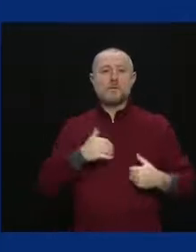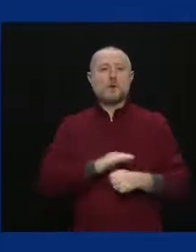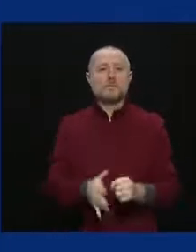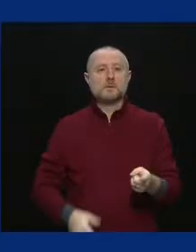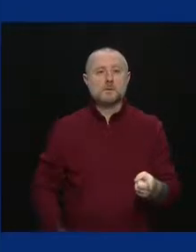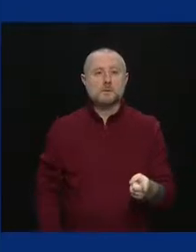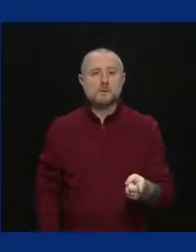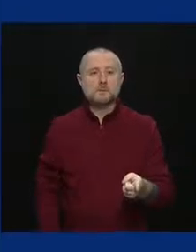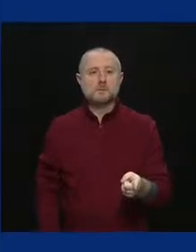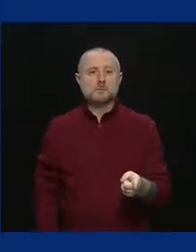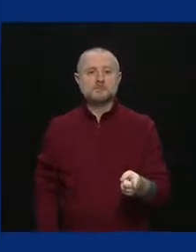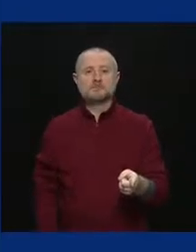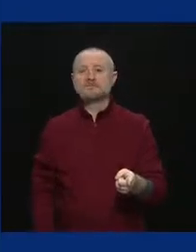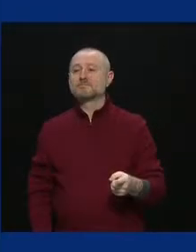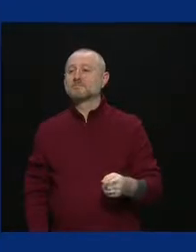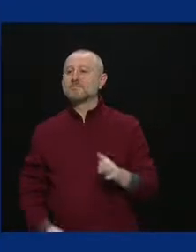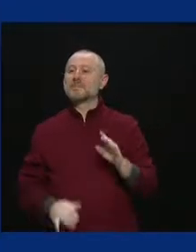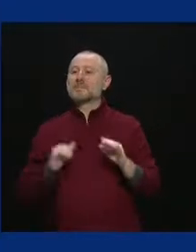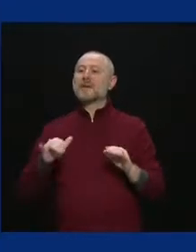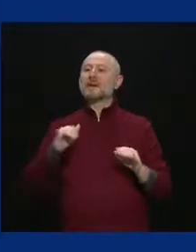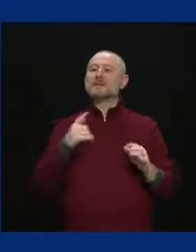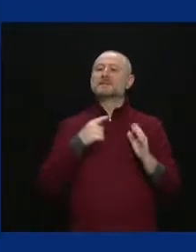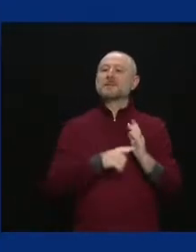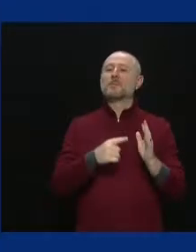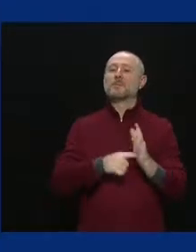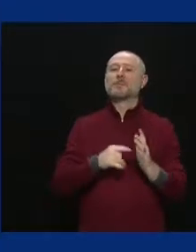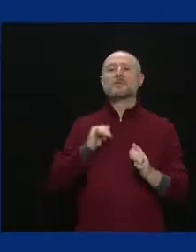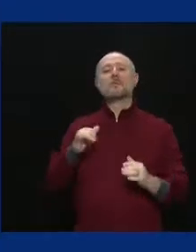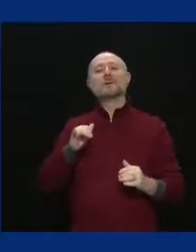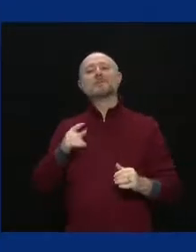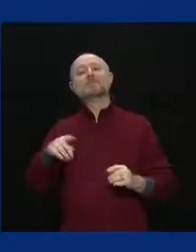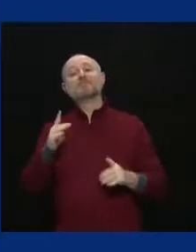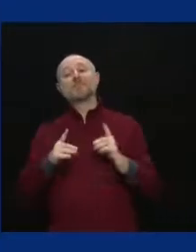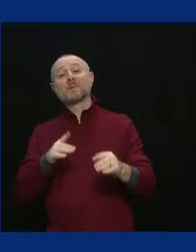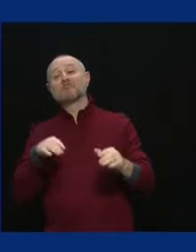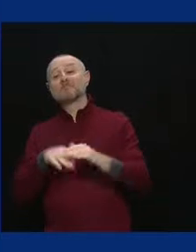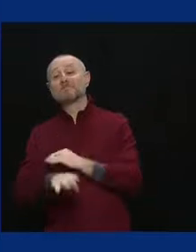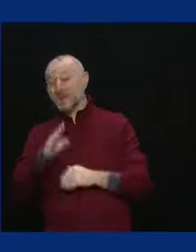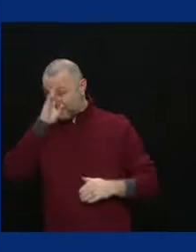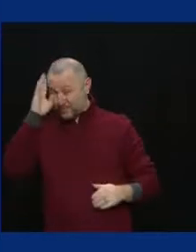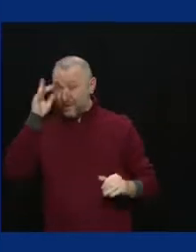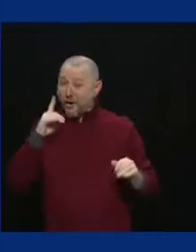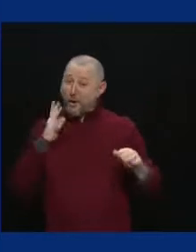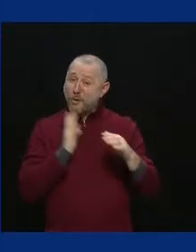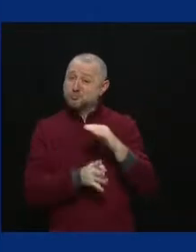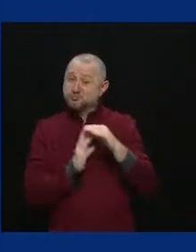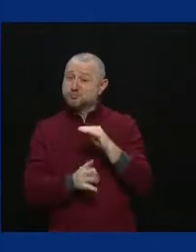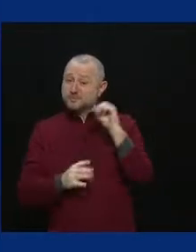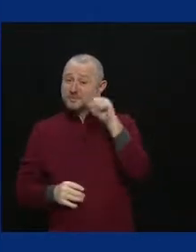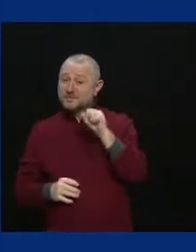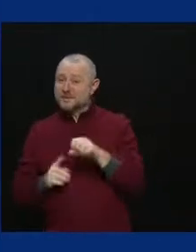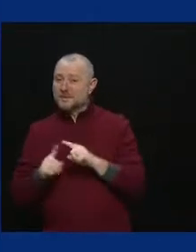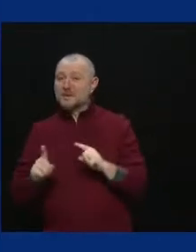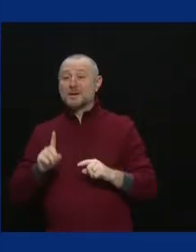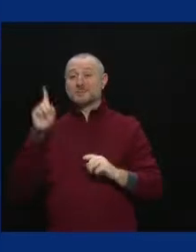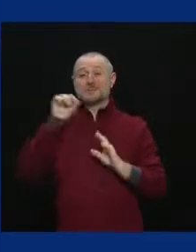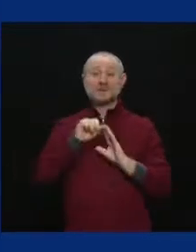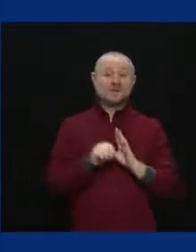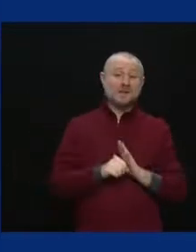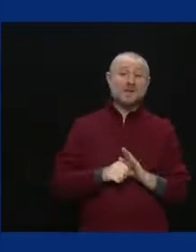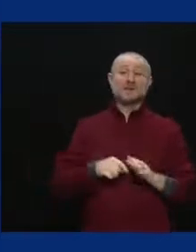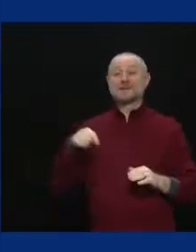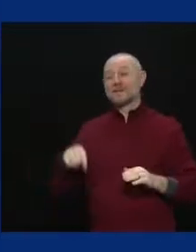is another indicator that, yes, people are hospitalized with it. There's, as you can see, the lower number. Upstate New York, it's much higher.